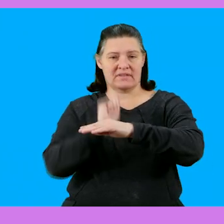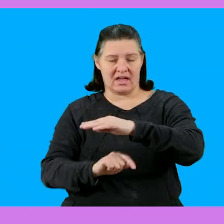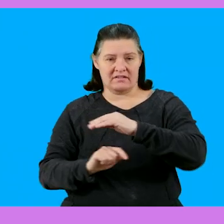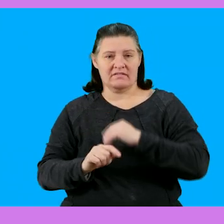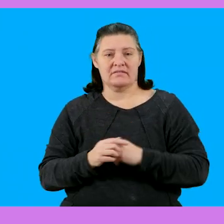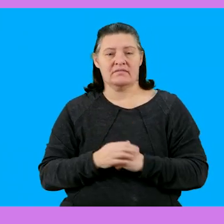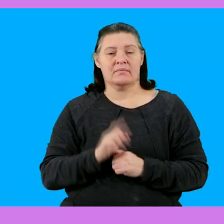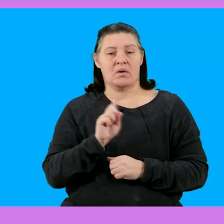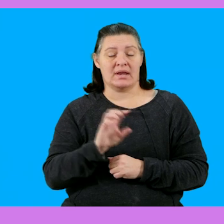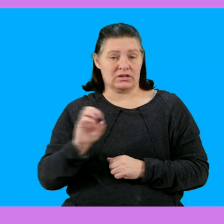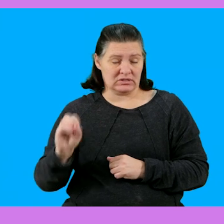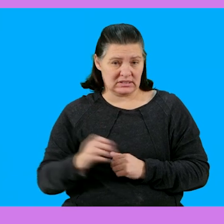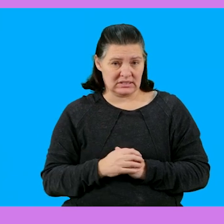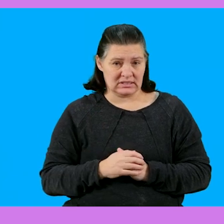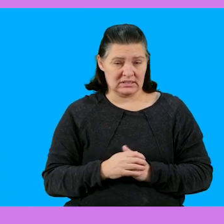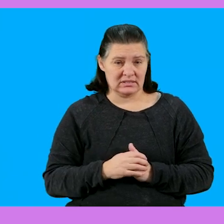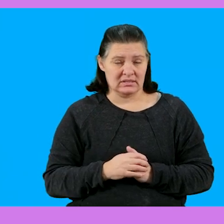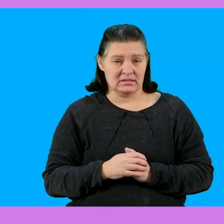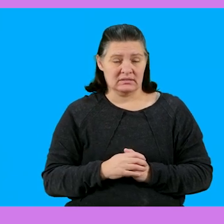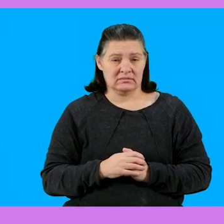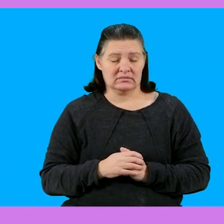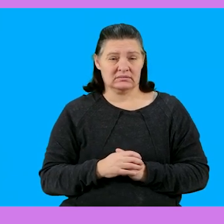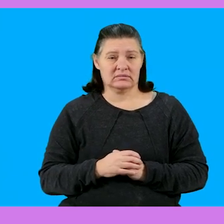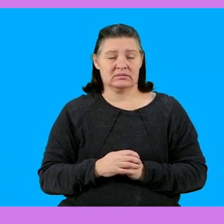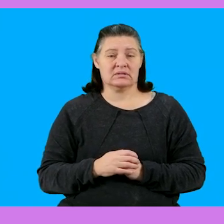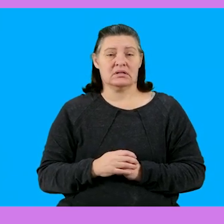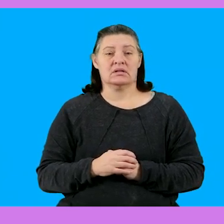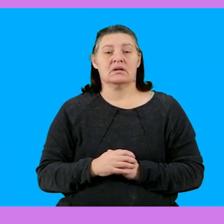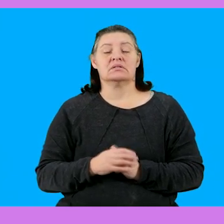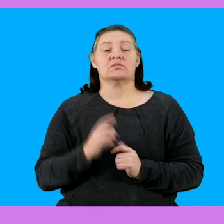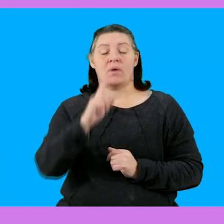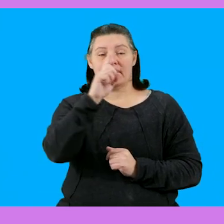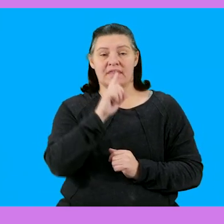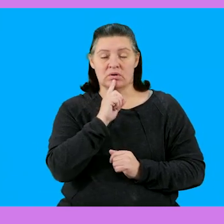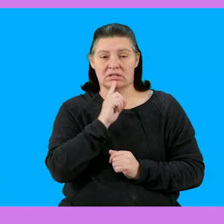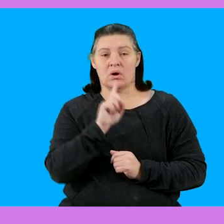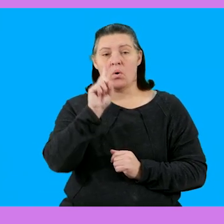So the interest in the final part of this loan is